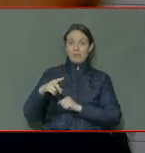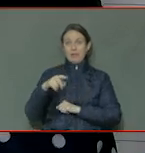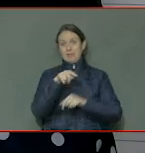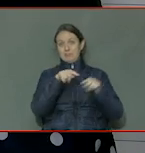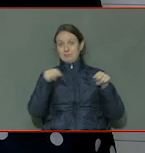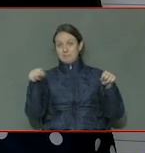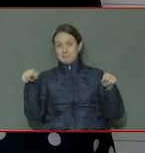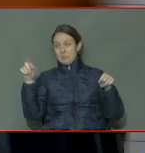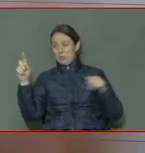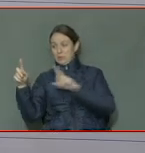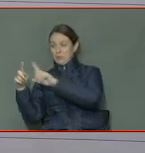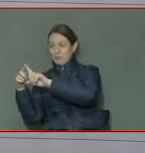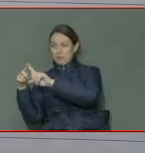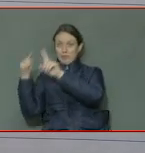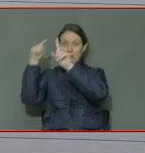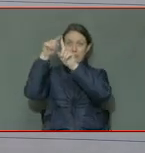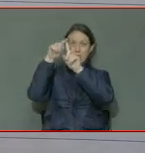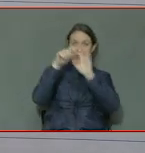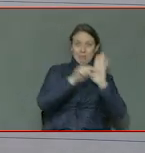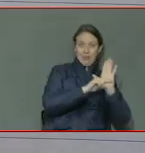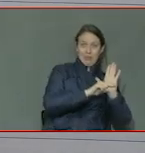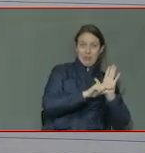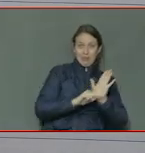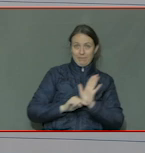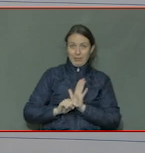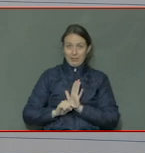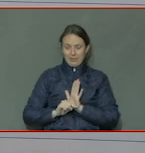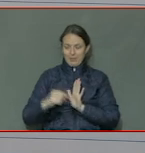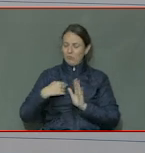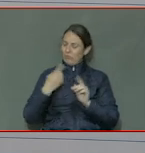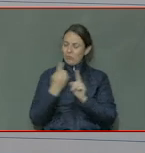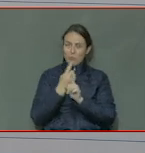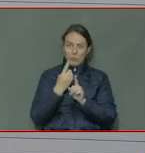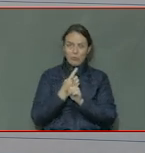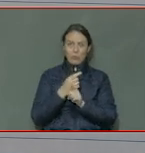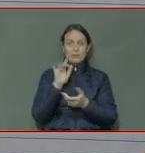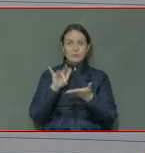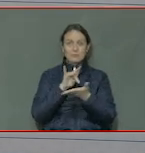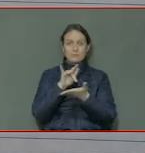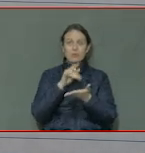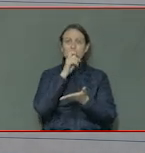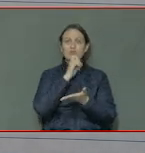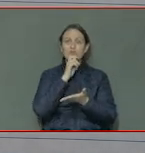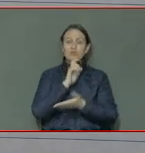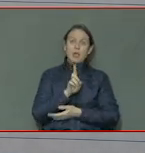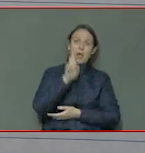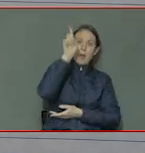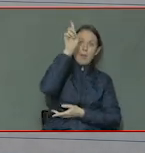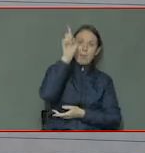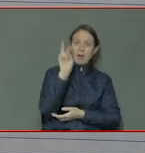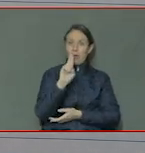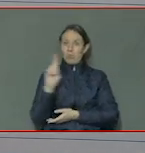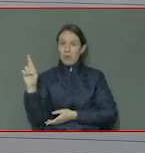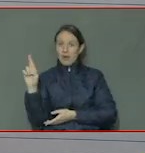y is negative, and x is negative. So I keep on doing all my calculations by using up and to the right as